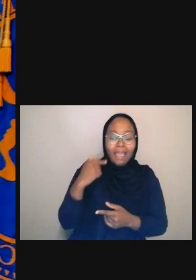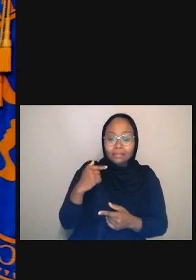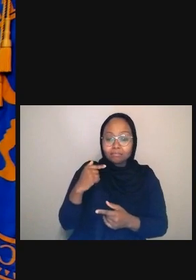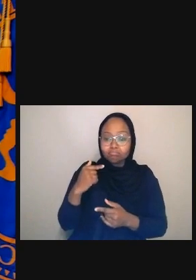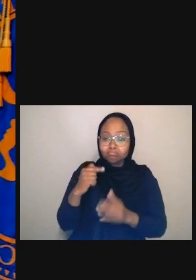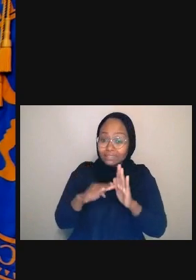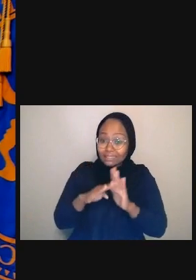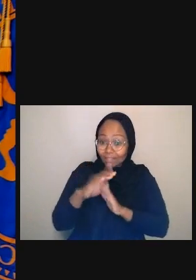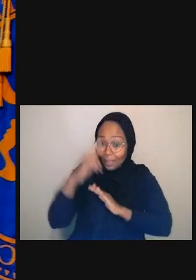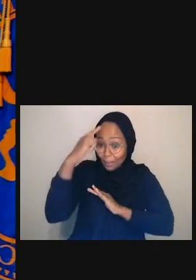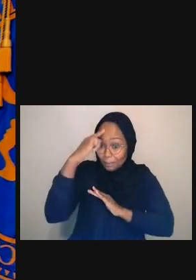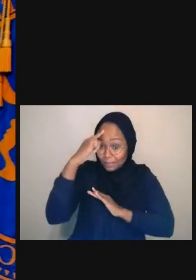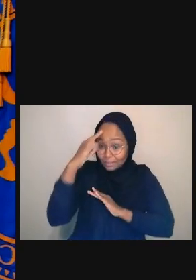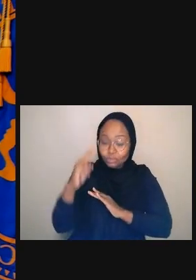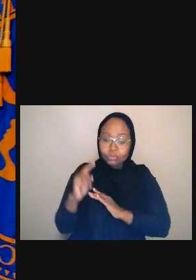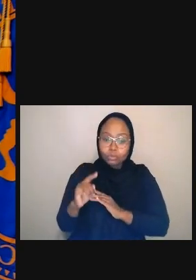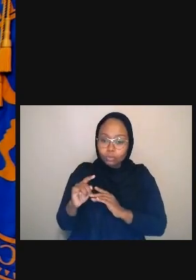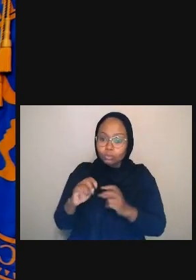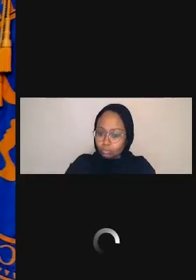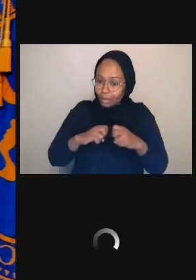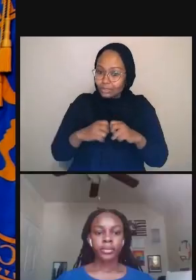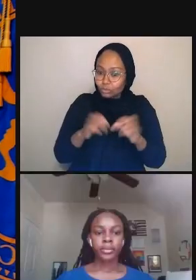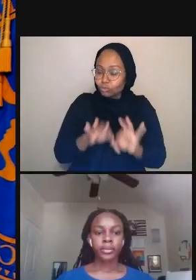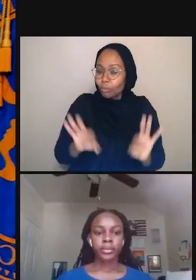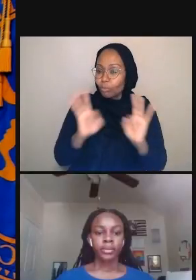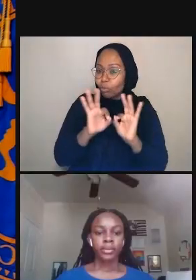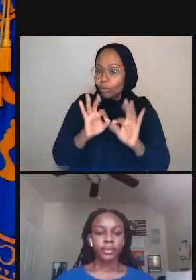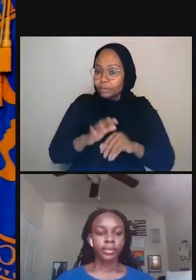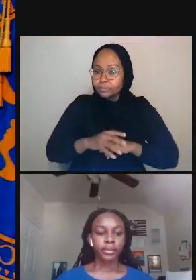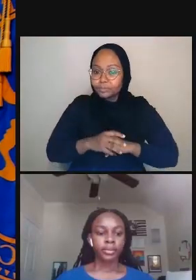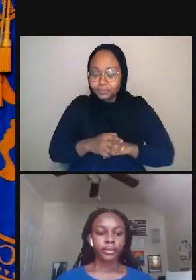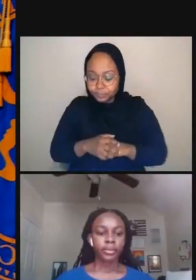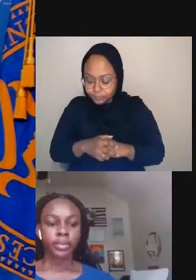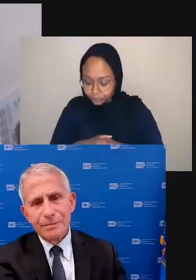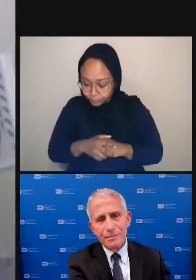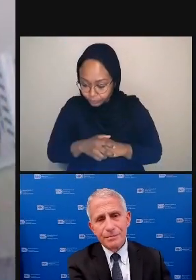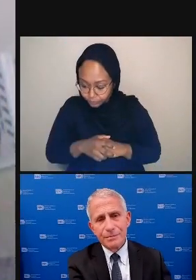issues are very important. Thank you.